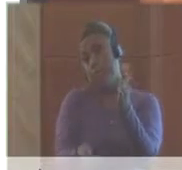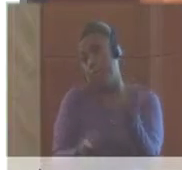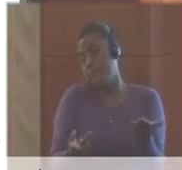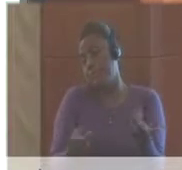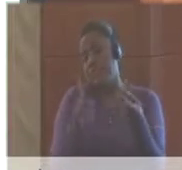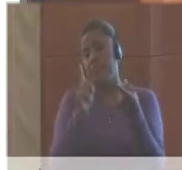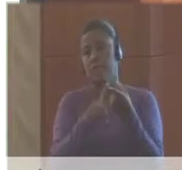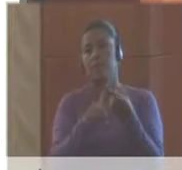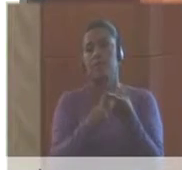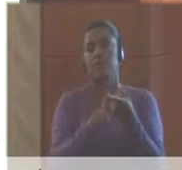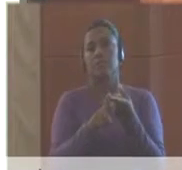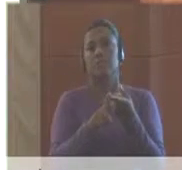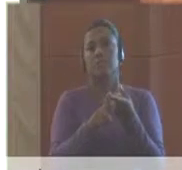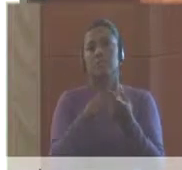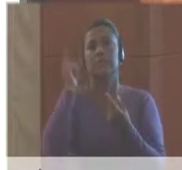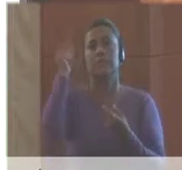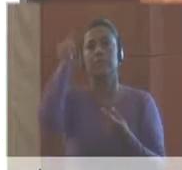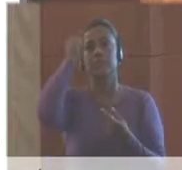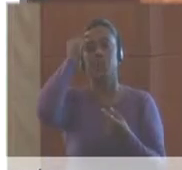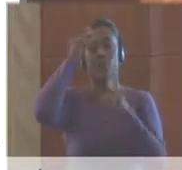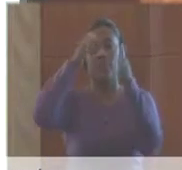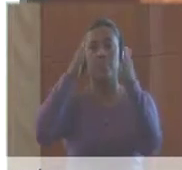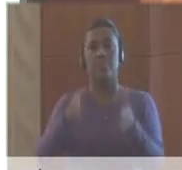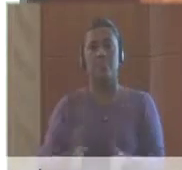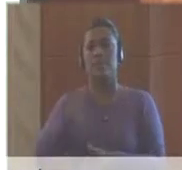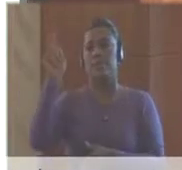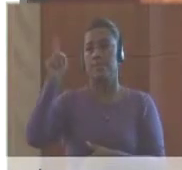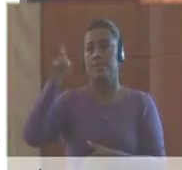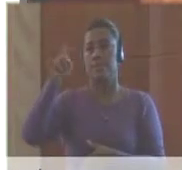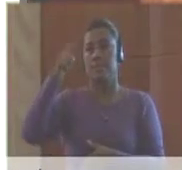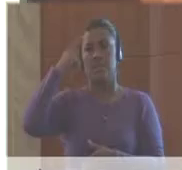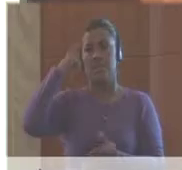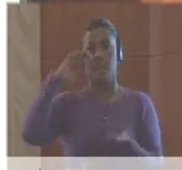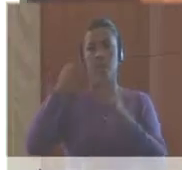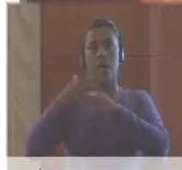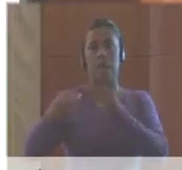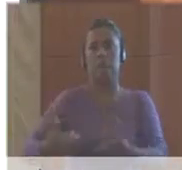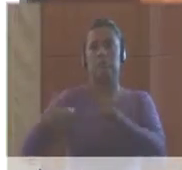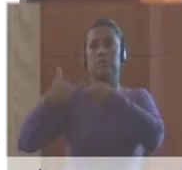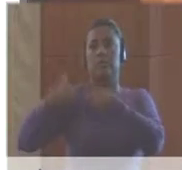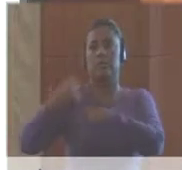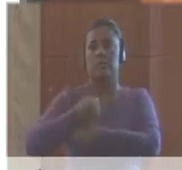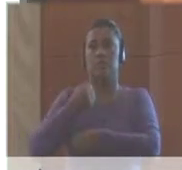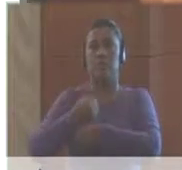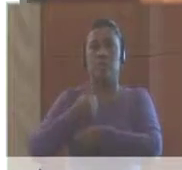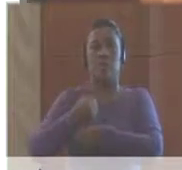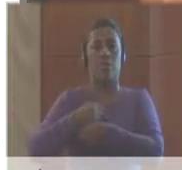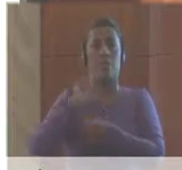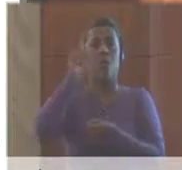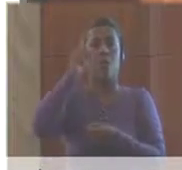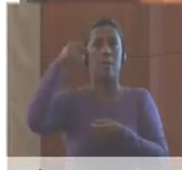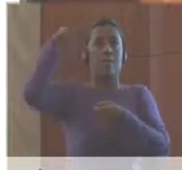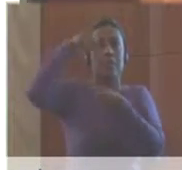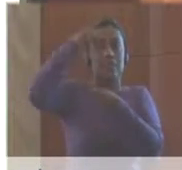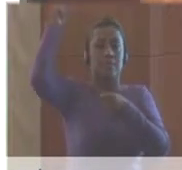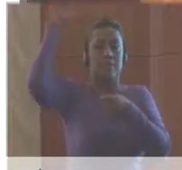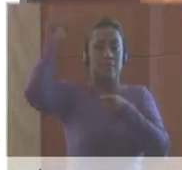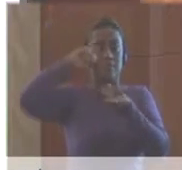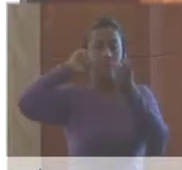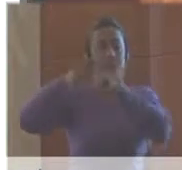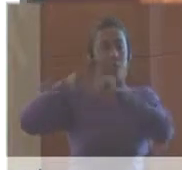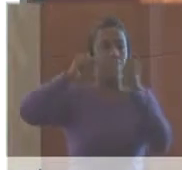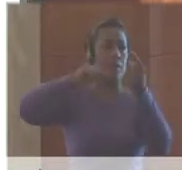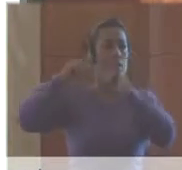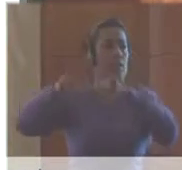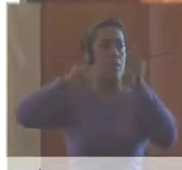consequence would be that governors or rulers have to change their role, their